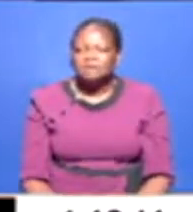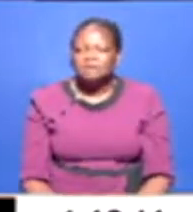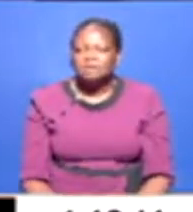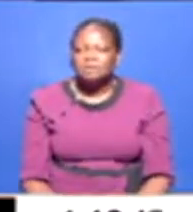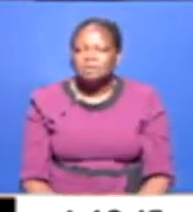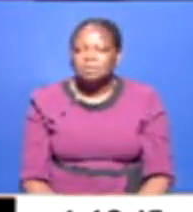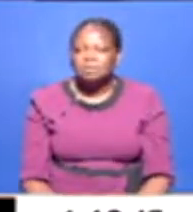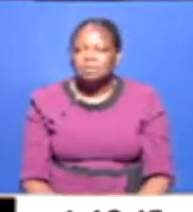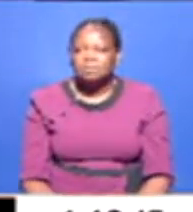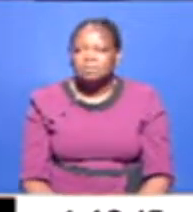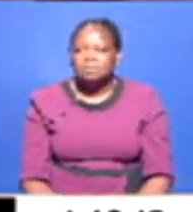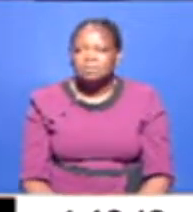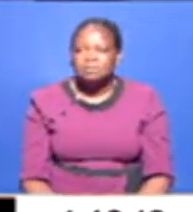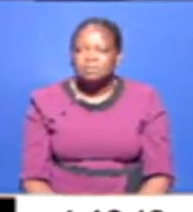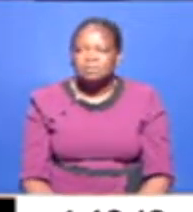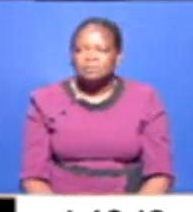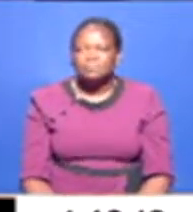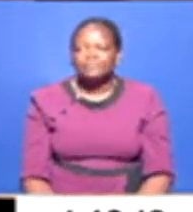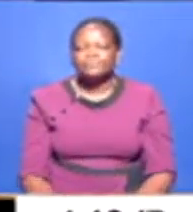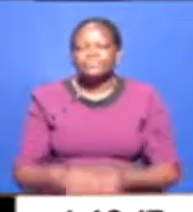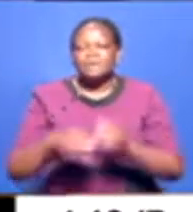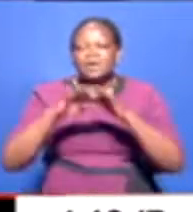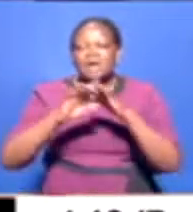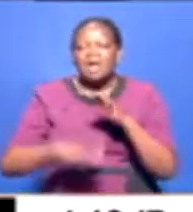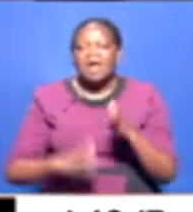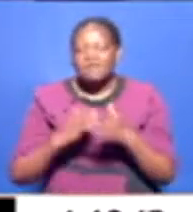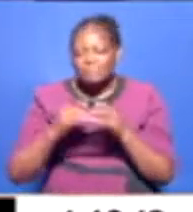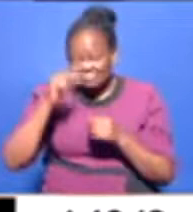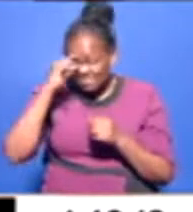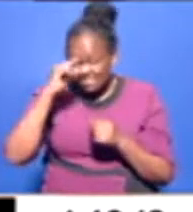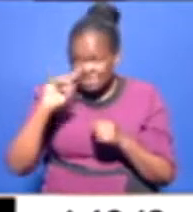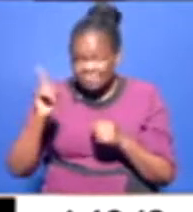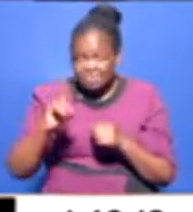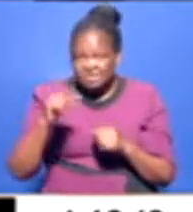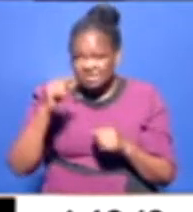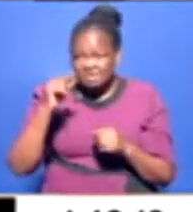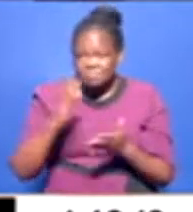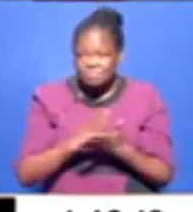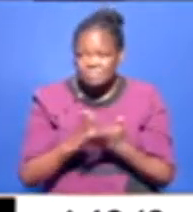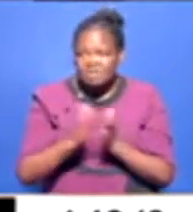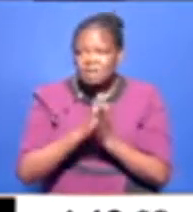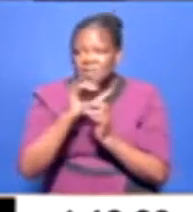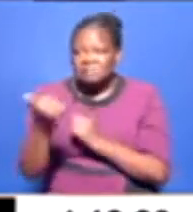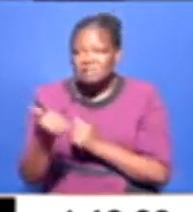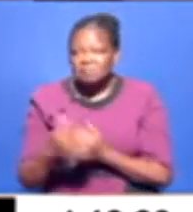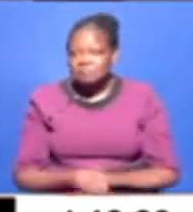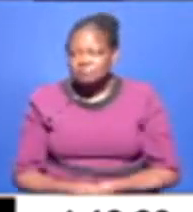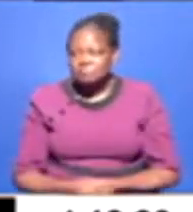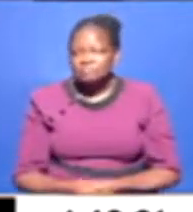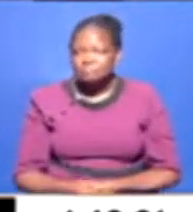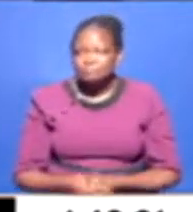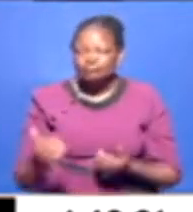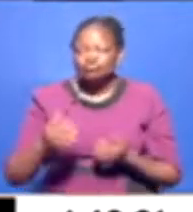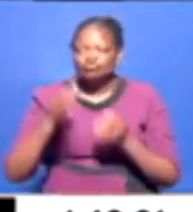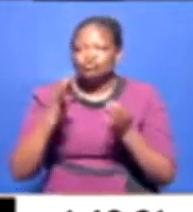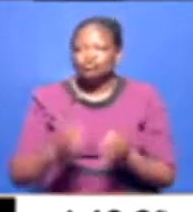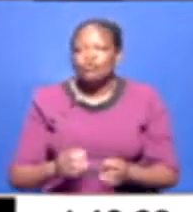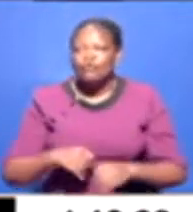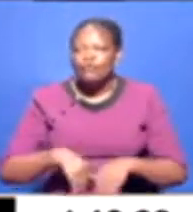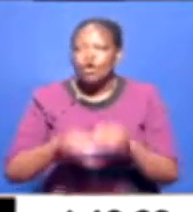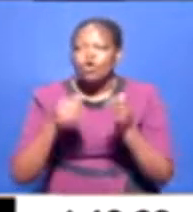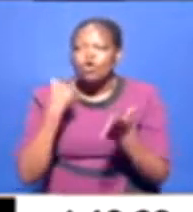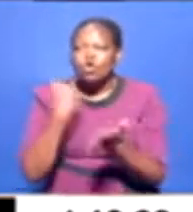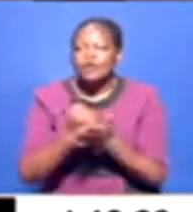Less than half of government, ministries, departments and agencies are keeping their books of accounts in compliance with auditing